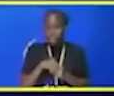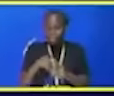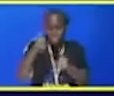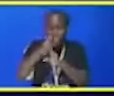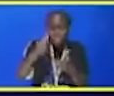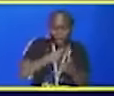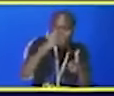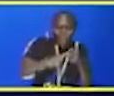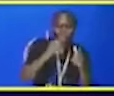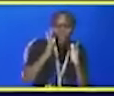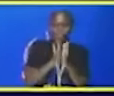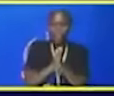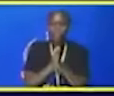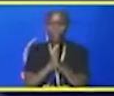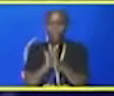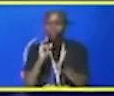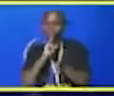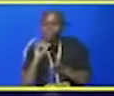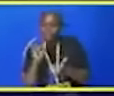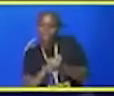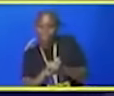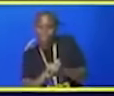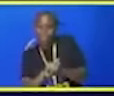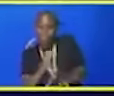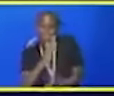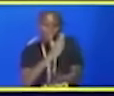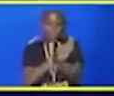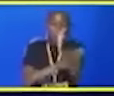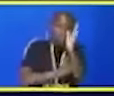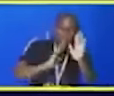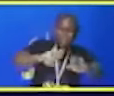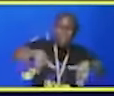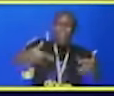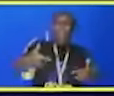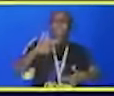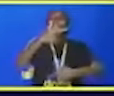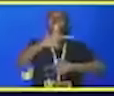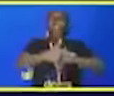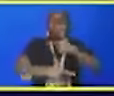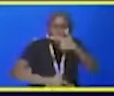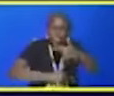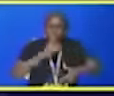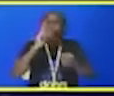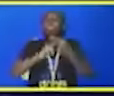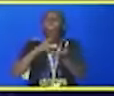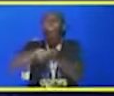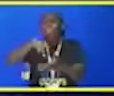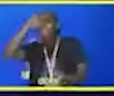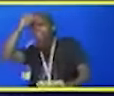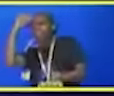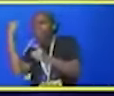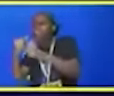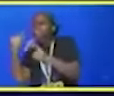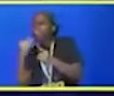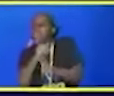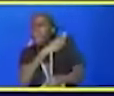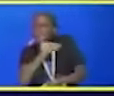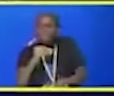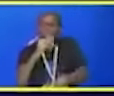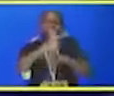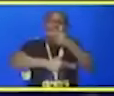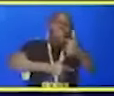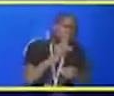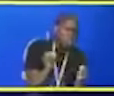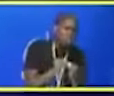point is that God grant me the grace to know your ways. I'm tired